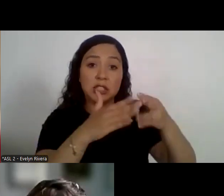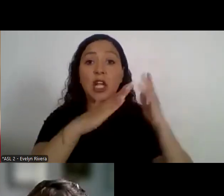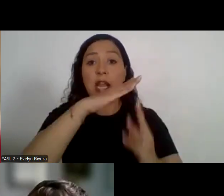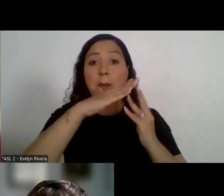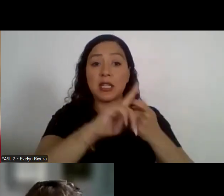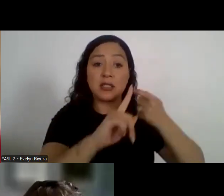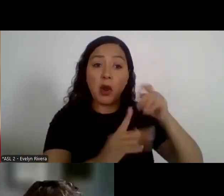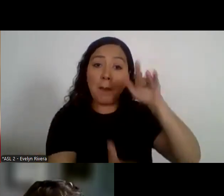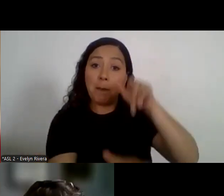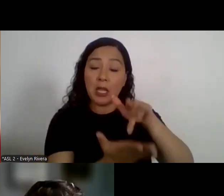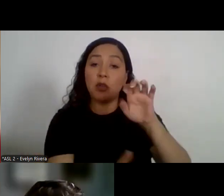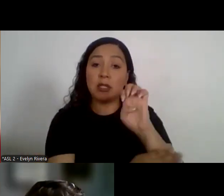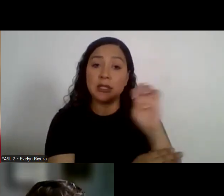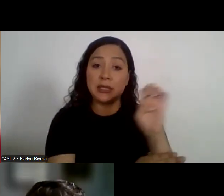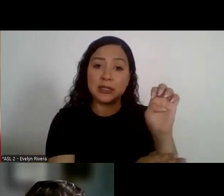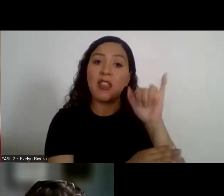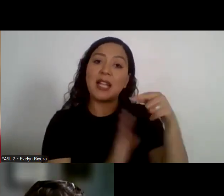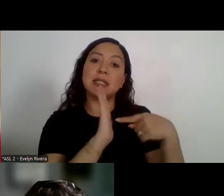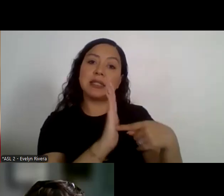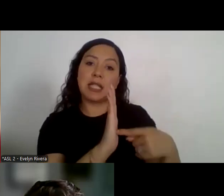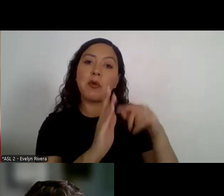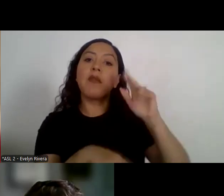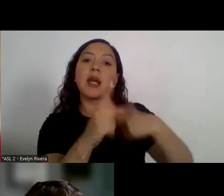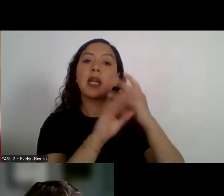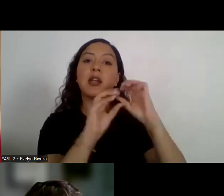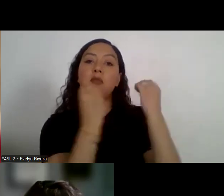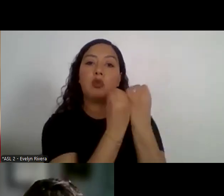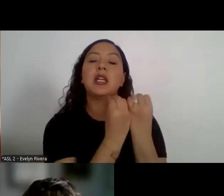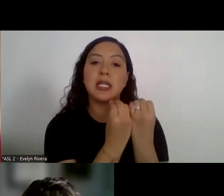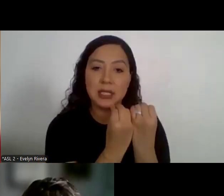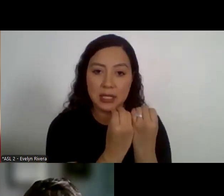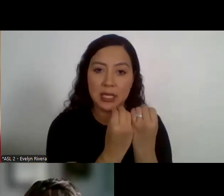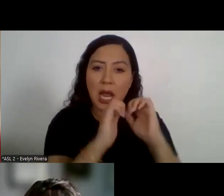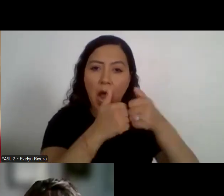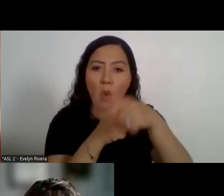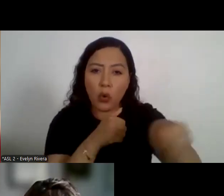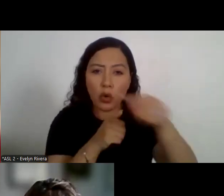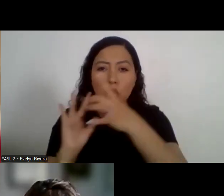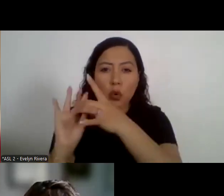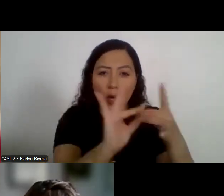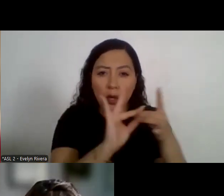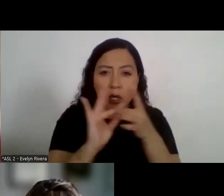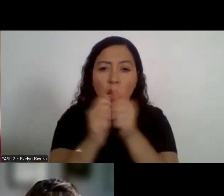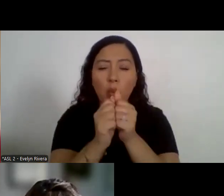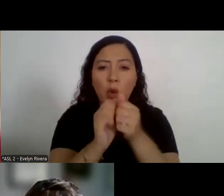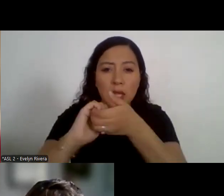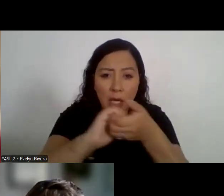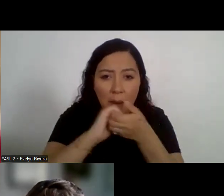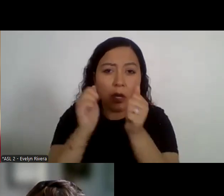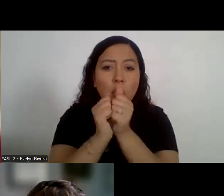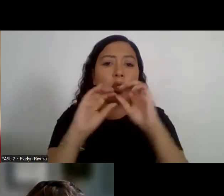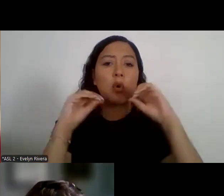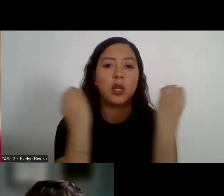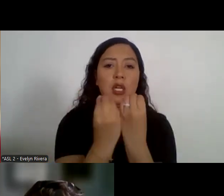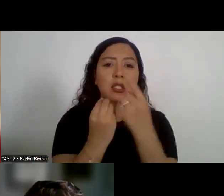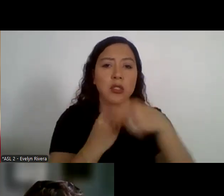wondering, like, that's an example I give you of an organization, and how are you connecting with that to help people understand their